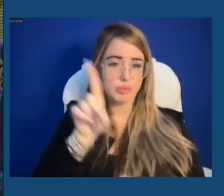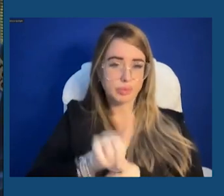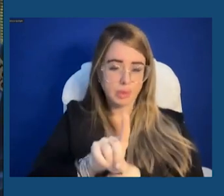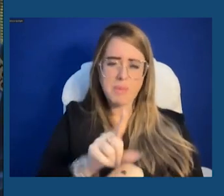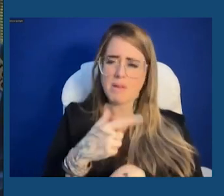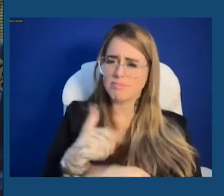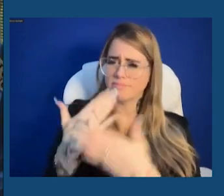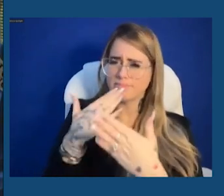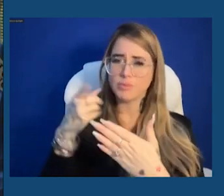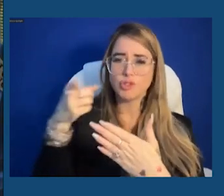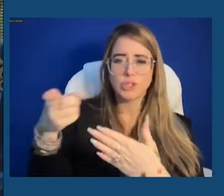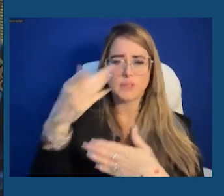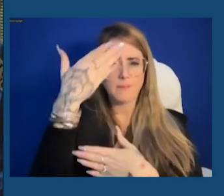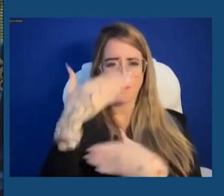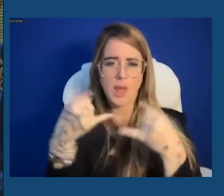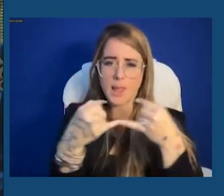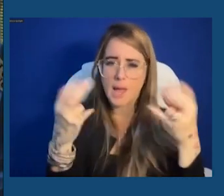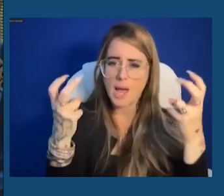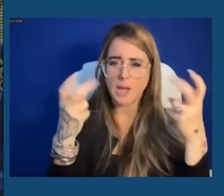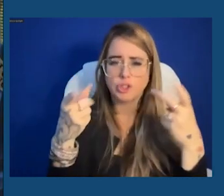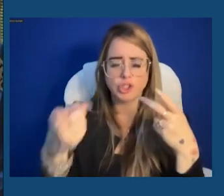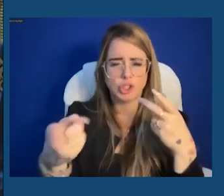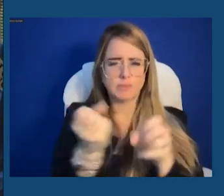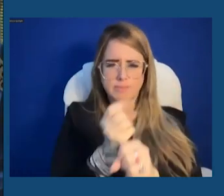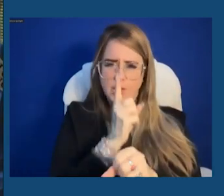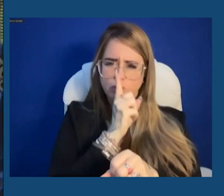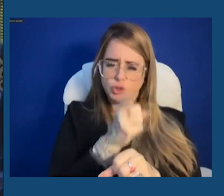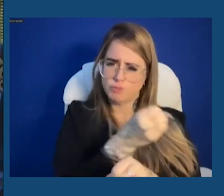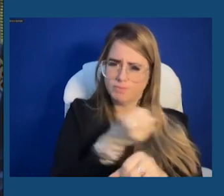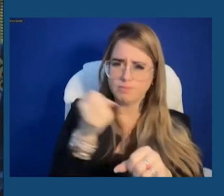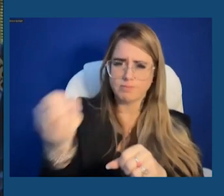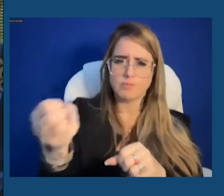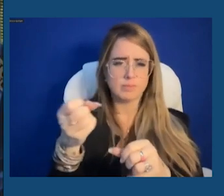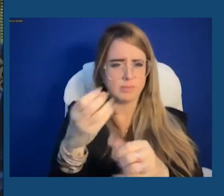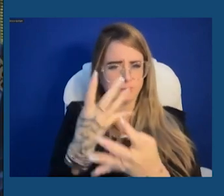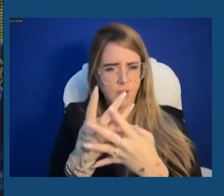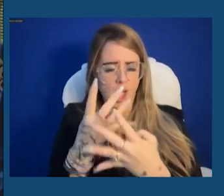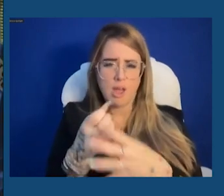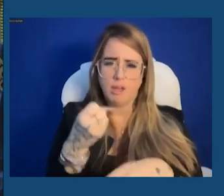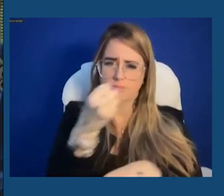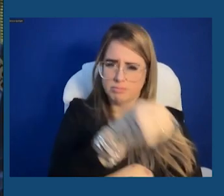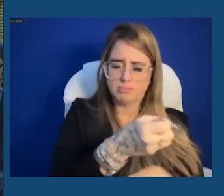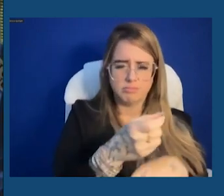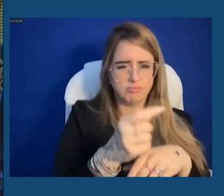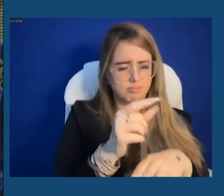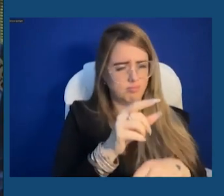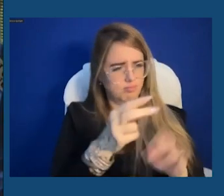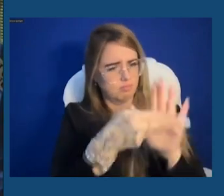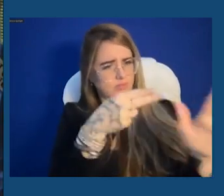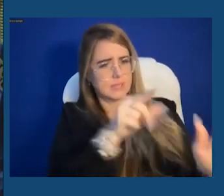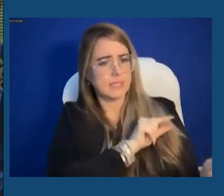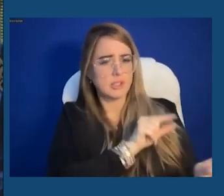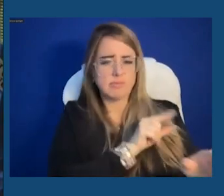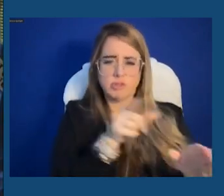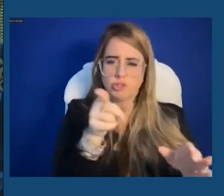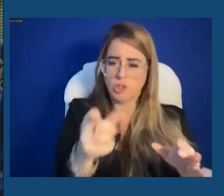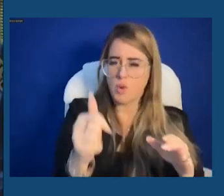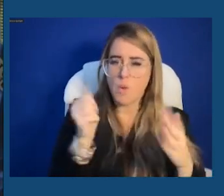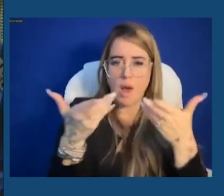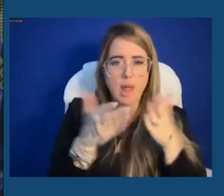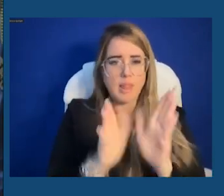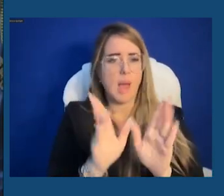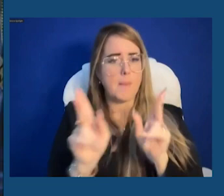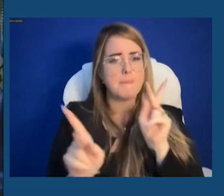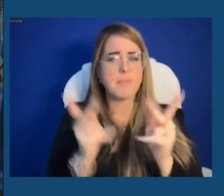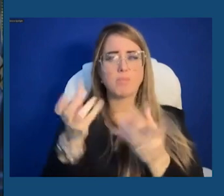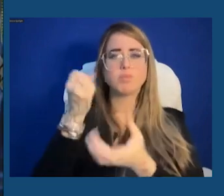of prosecutions and sending a message that you will not get away with this in her county, her borough of Queens, and I want to make sure that everyone else follows that. So I